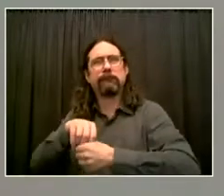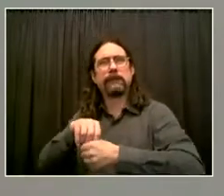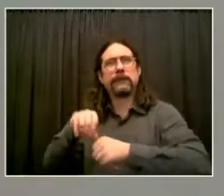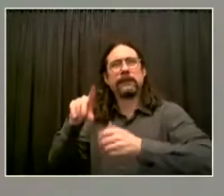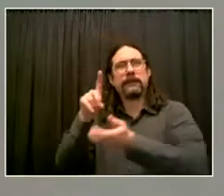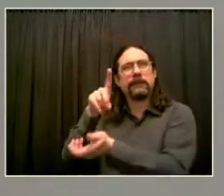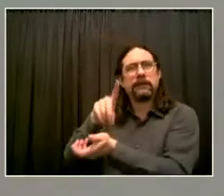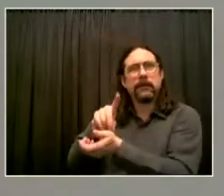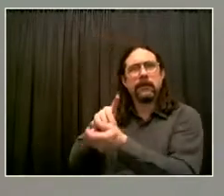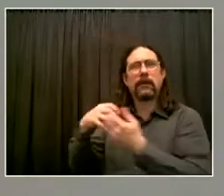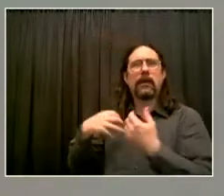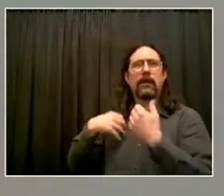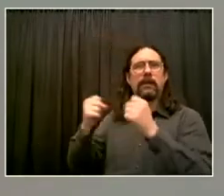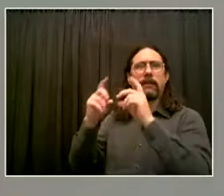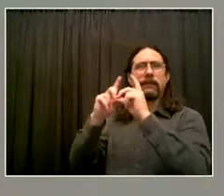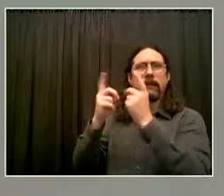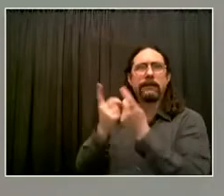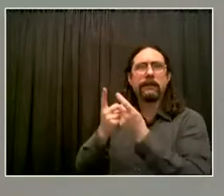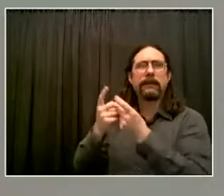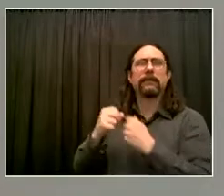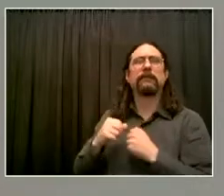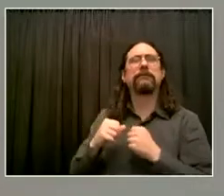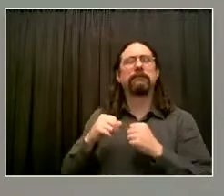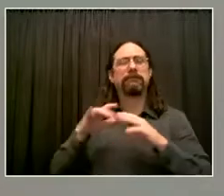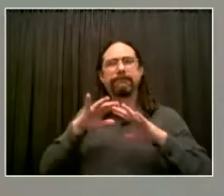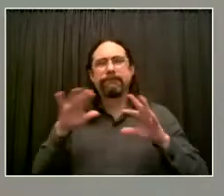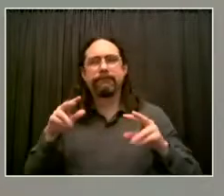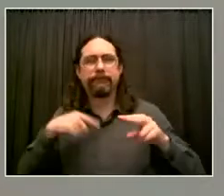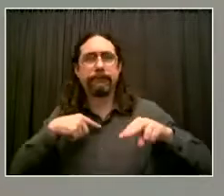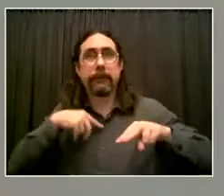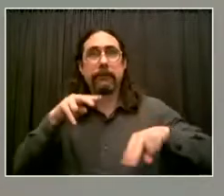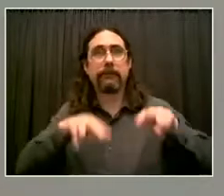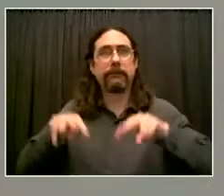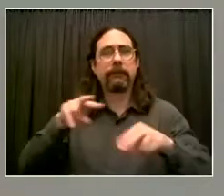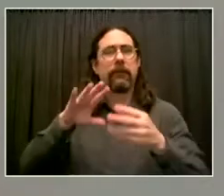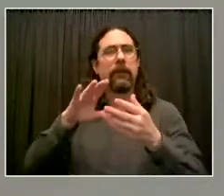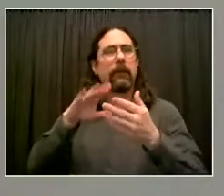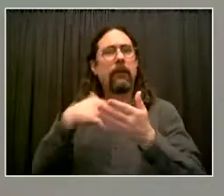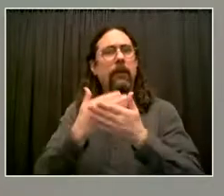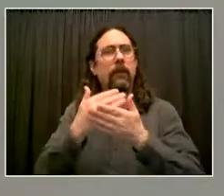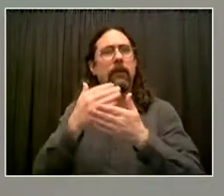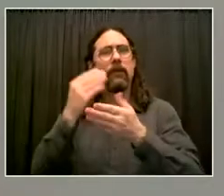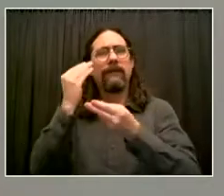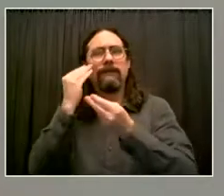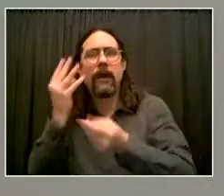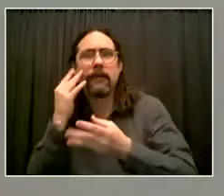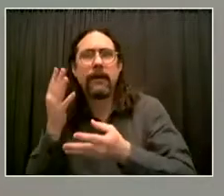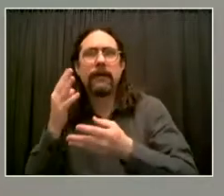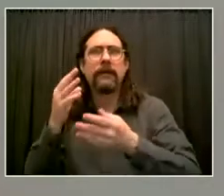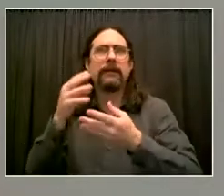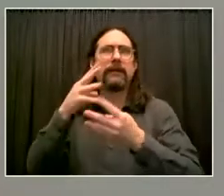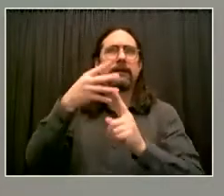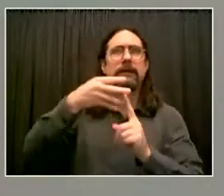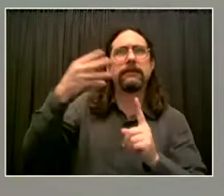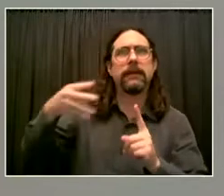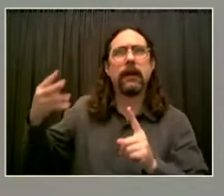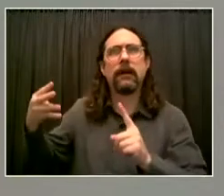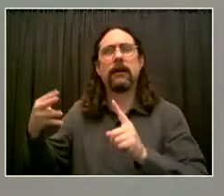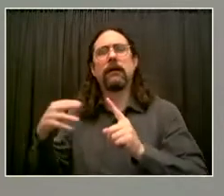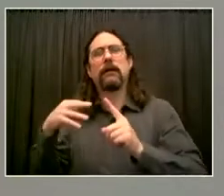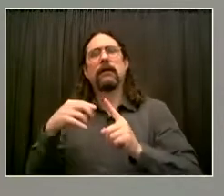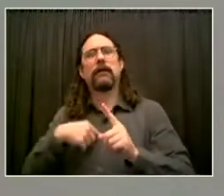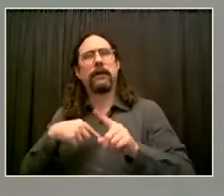either had a prior antibody test before or had a prior PCR test before, because we really do want to understand better about these